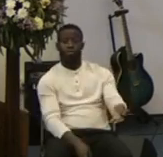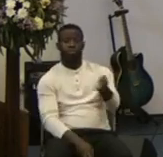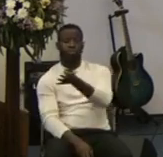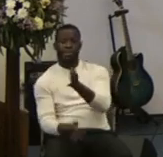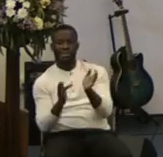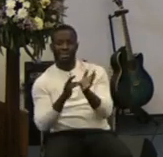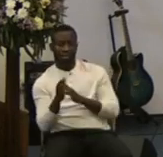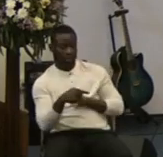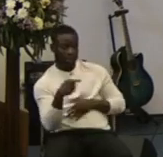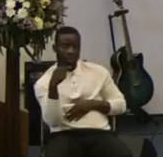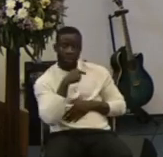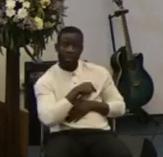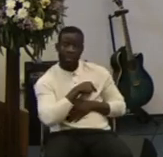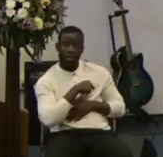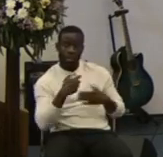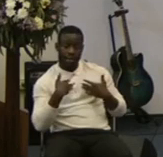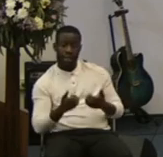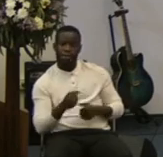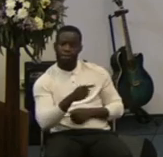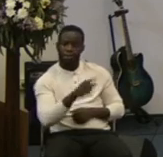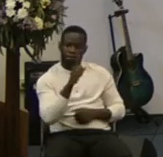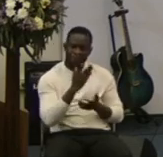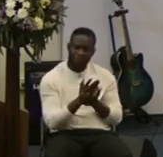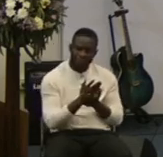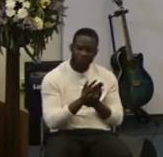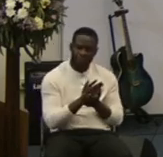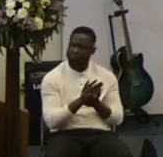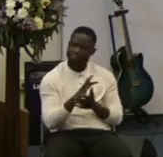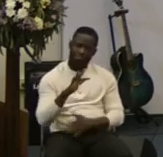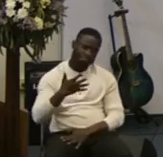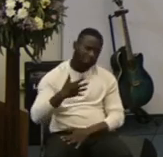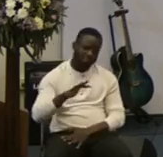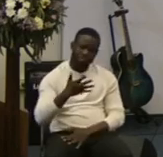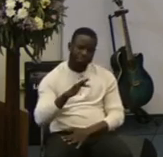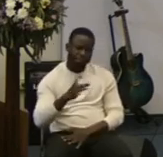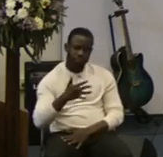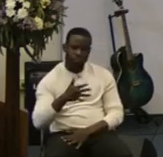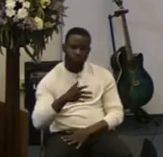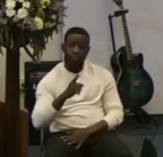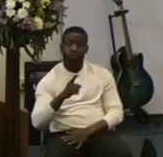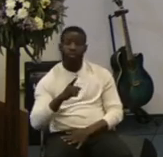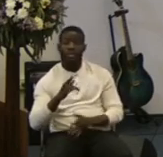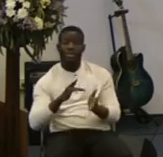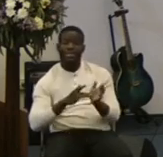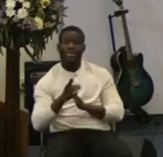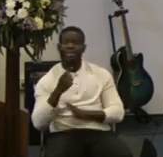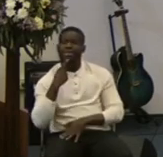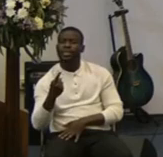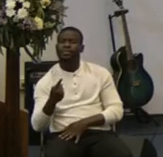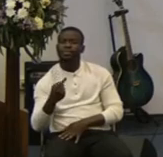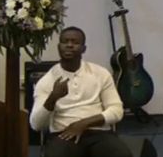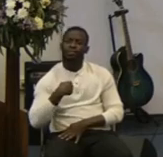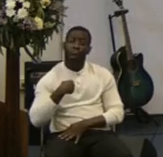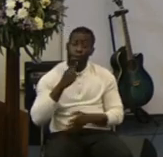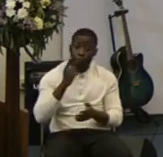to heal his son, but his faith appears to be somewhat lacking. And he responds to Jesus by saying,